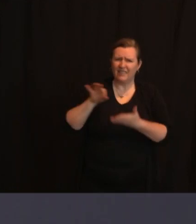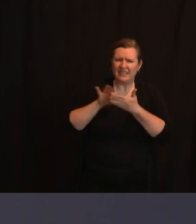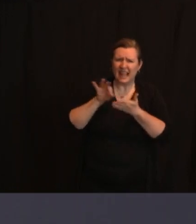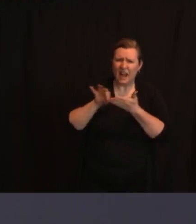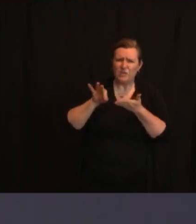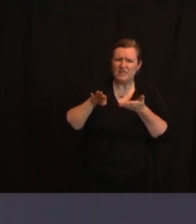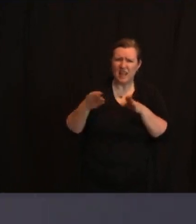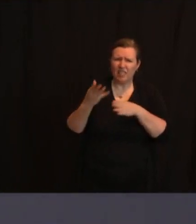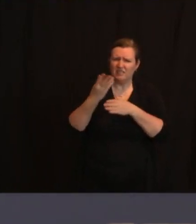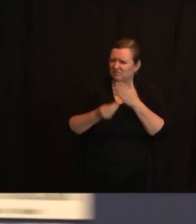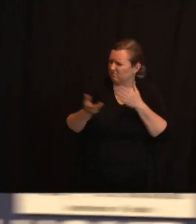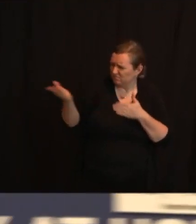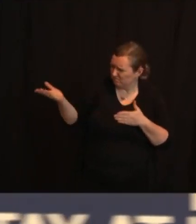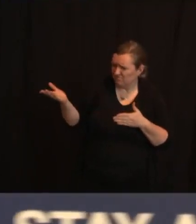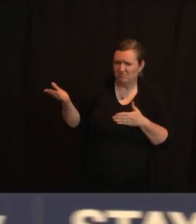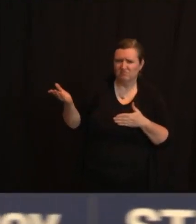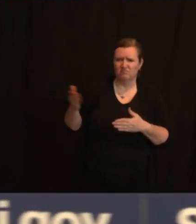had.